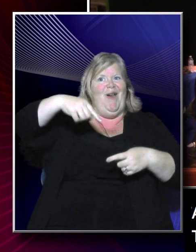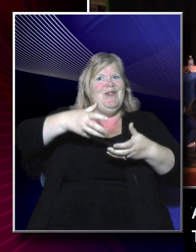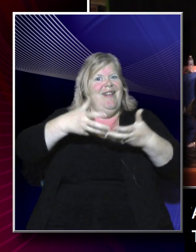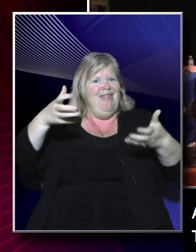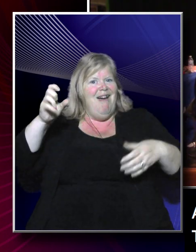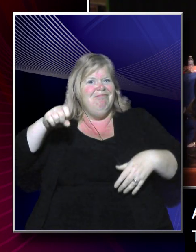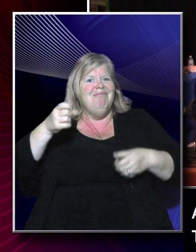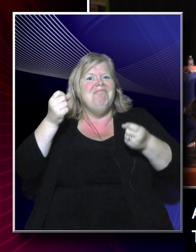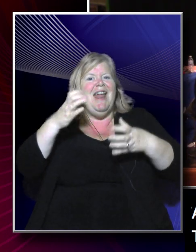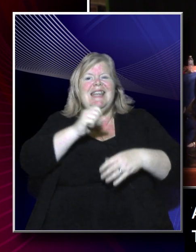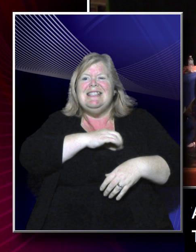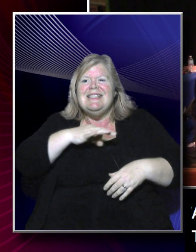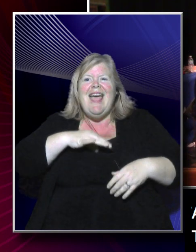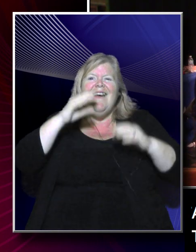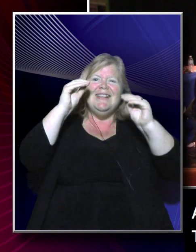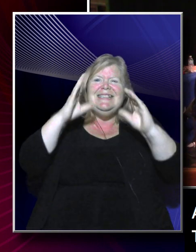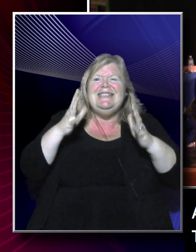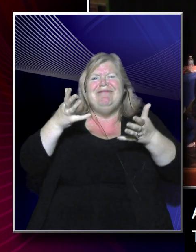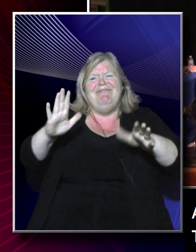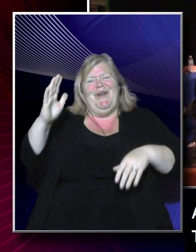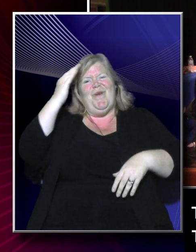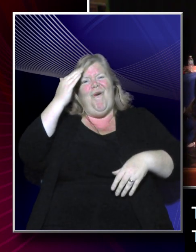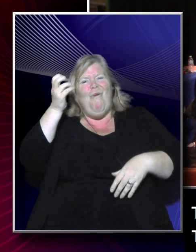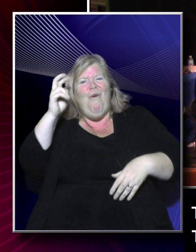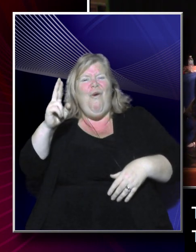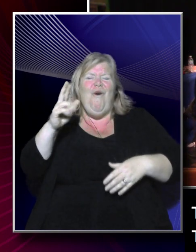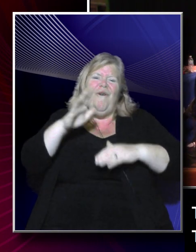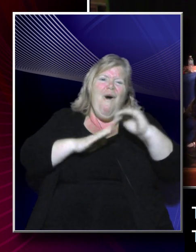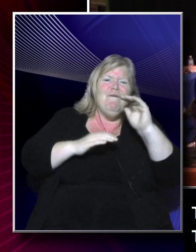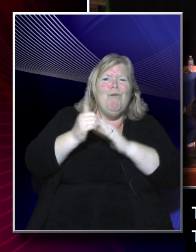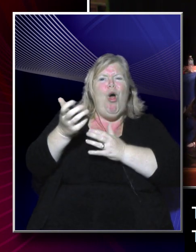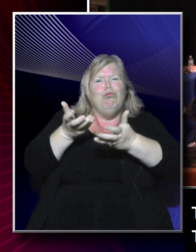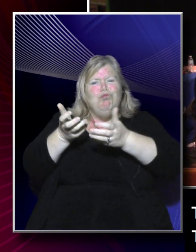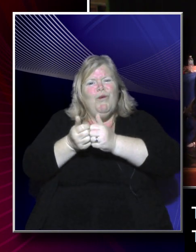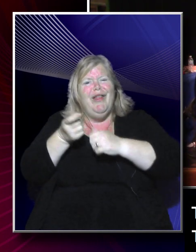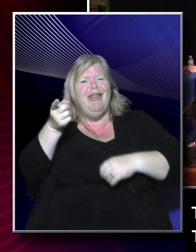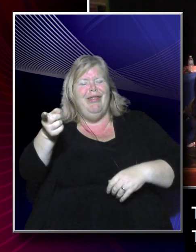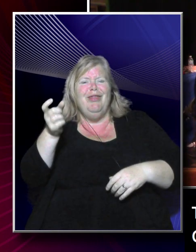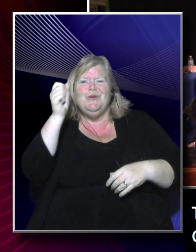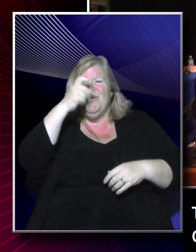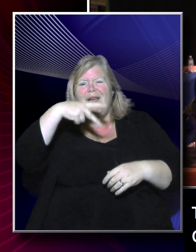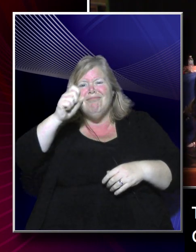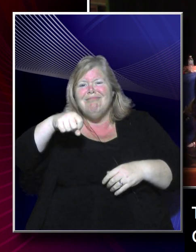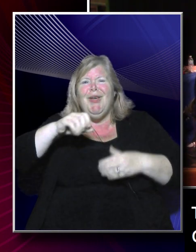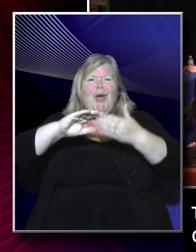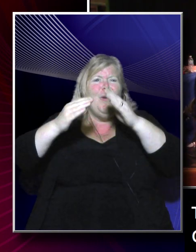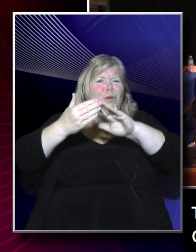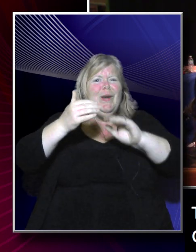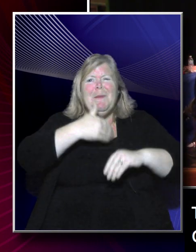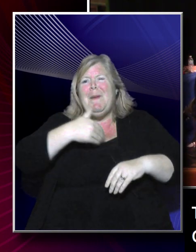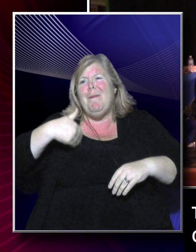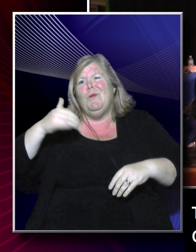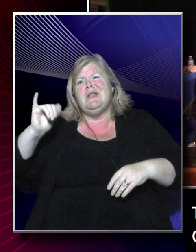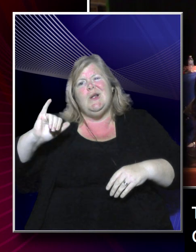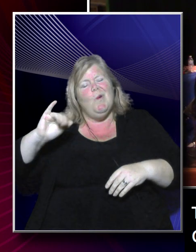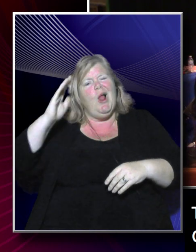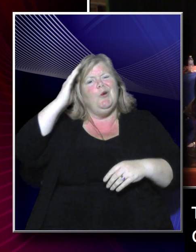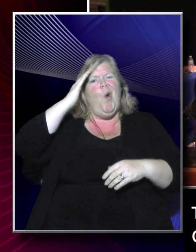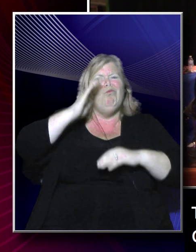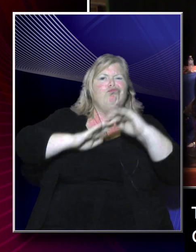the staff, teachers, parents already know her and are comfortable with her. Community members as well.